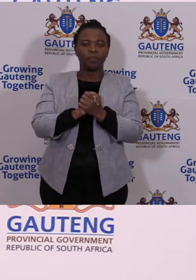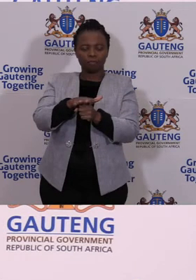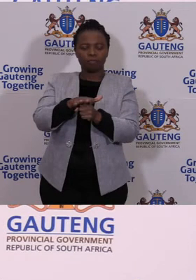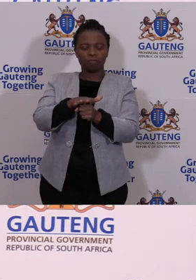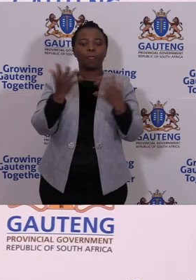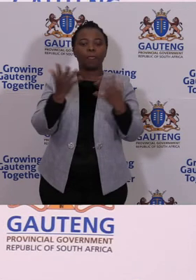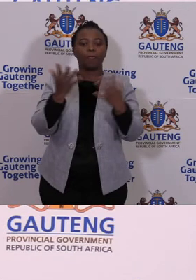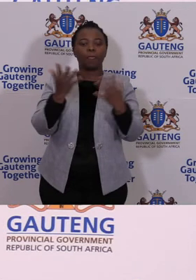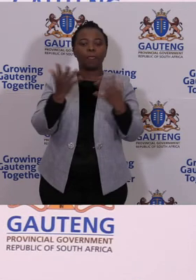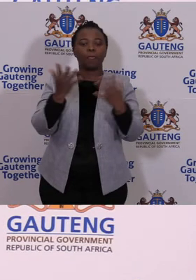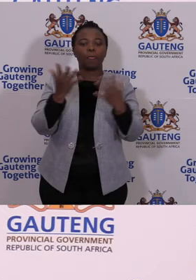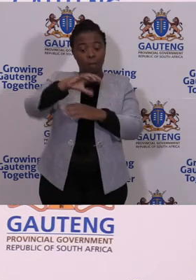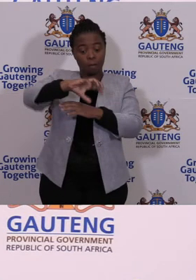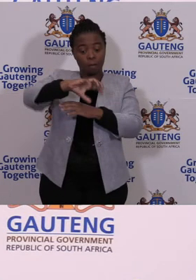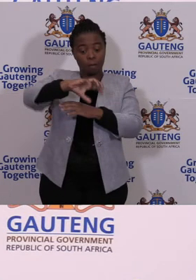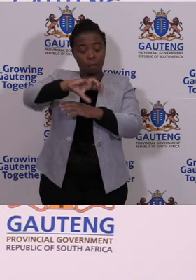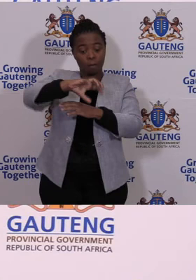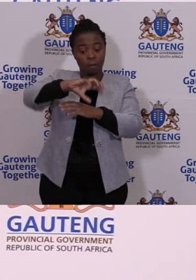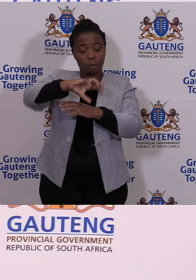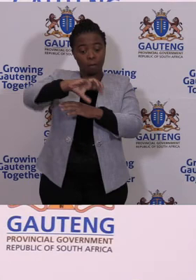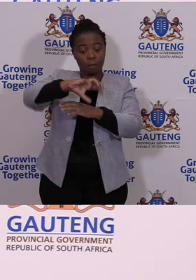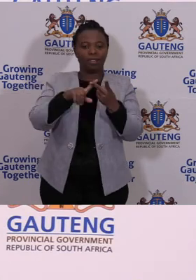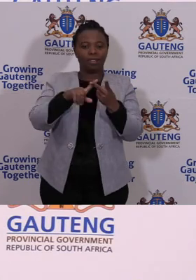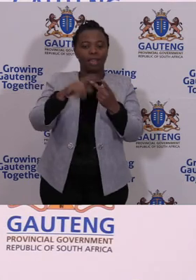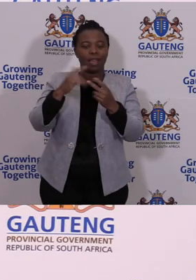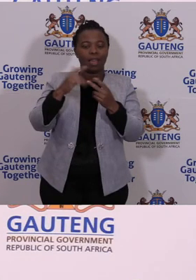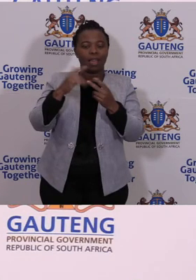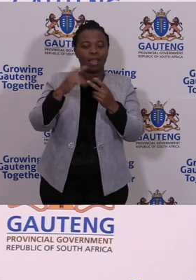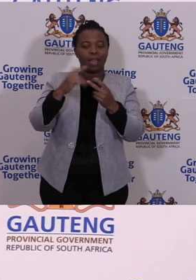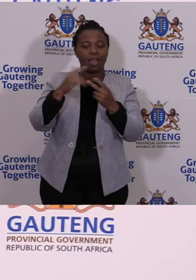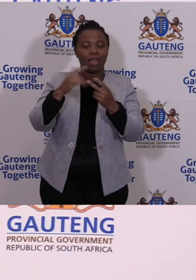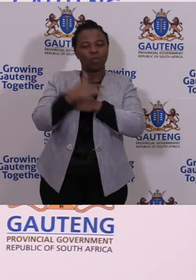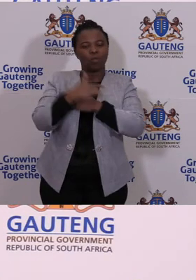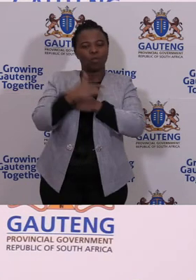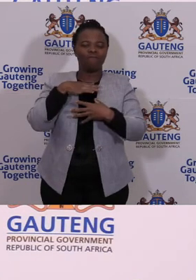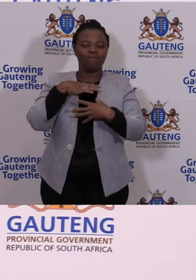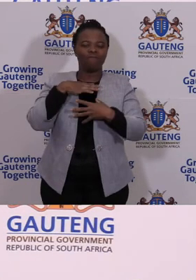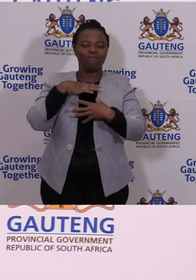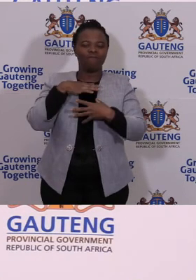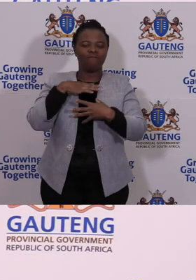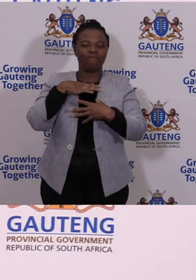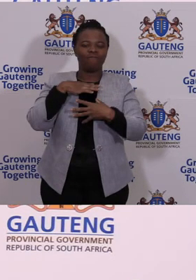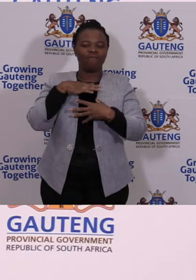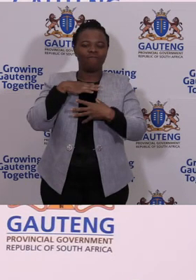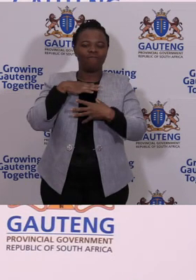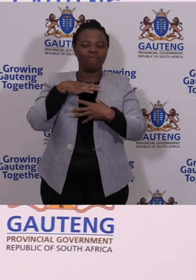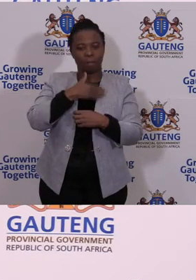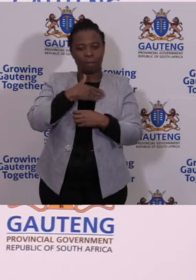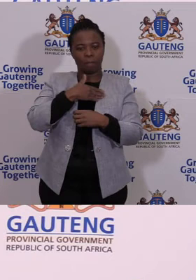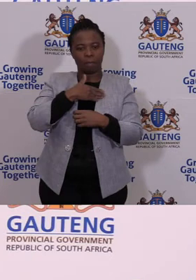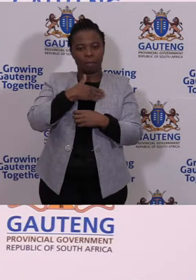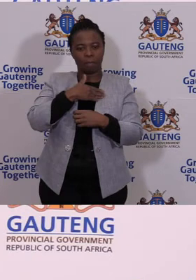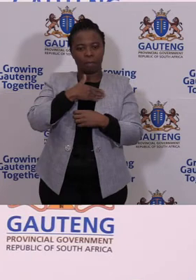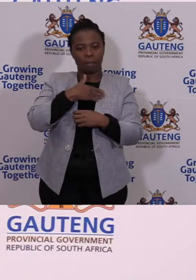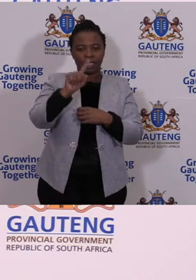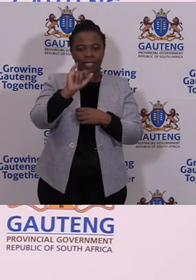a province and as a country, we're mourning the passing away of Mam Zinzi Mandela,